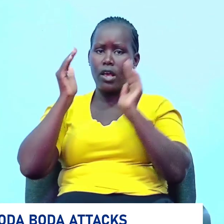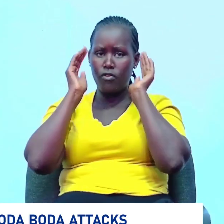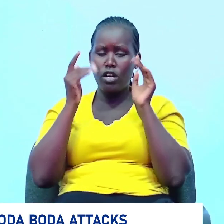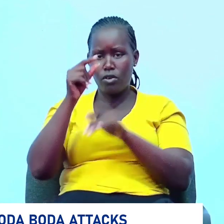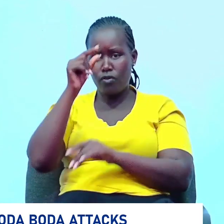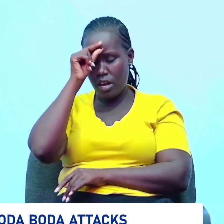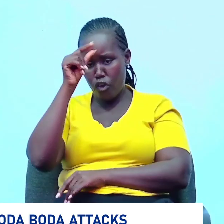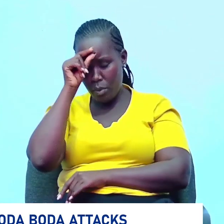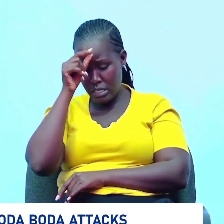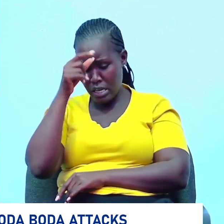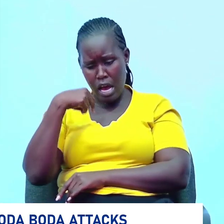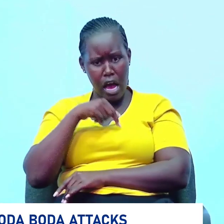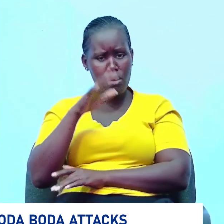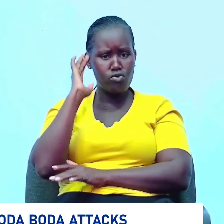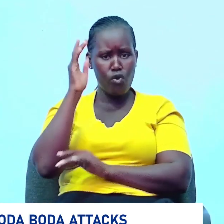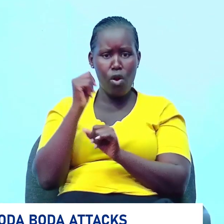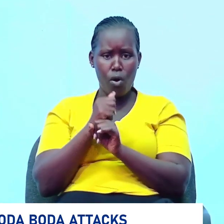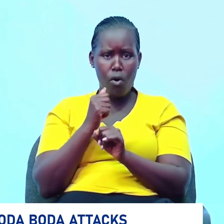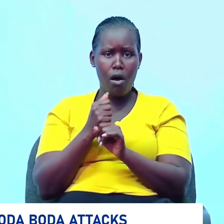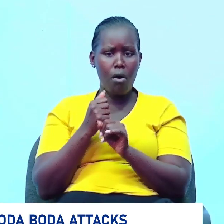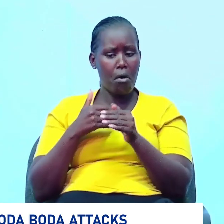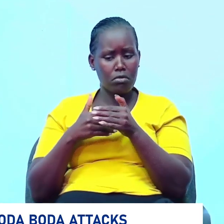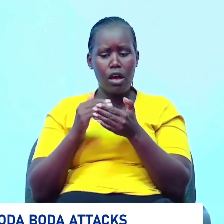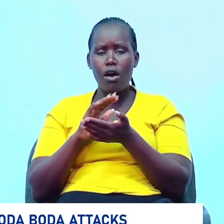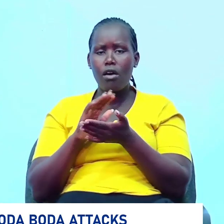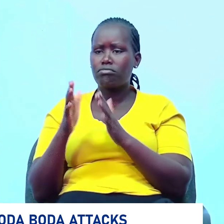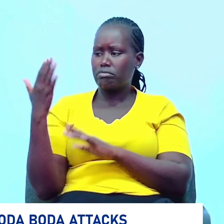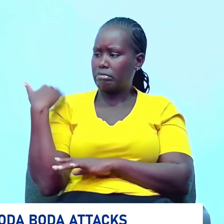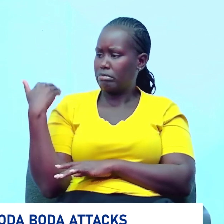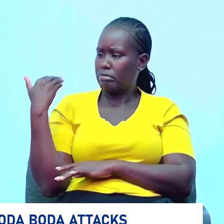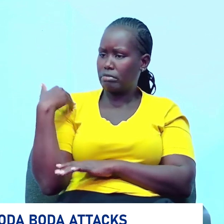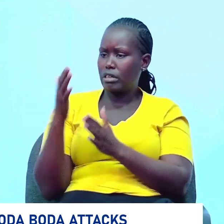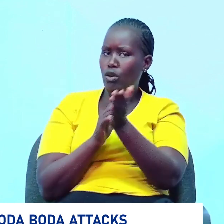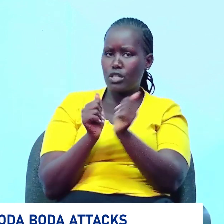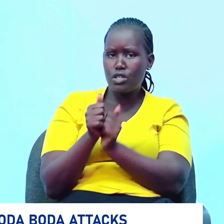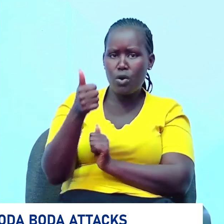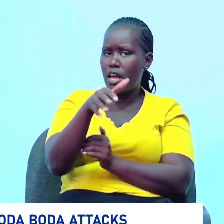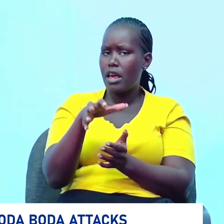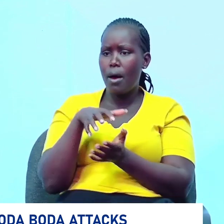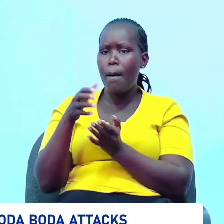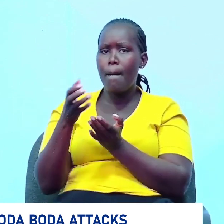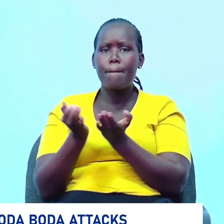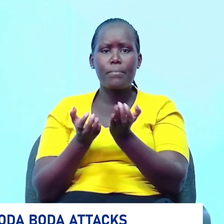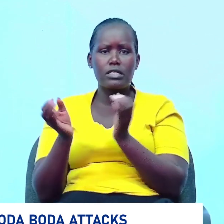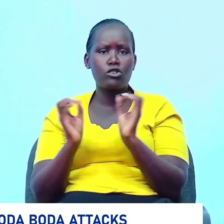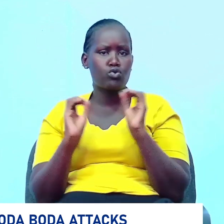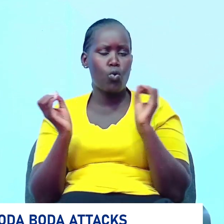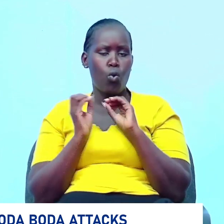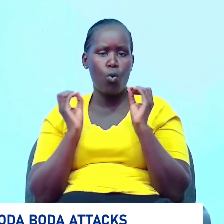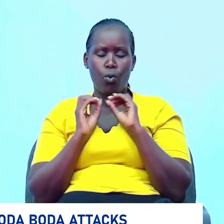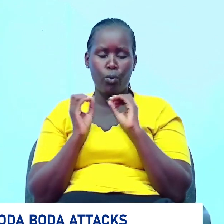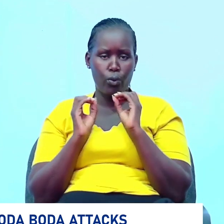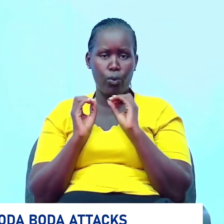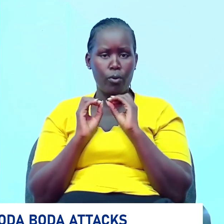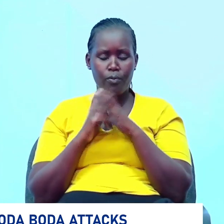are going to work very closely, and we are not going to disrupt any business. We will make sure other businesses are moving on as it's supposed to